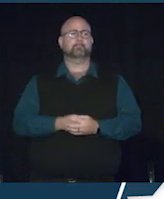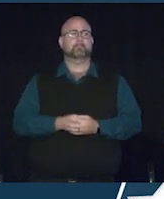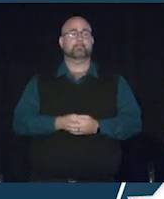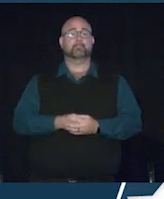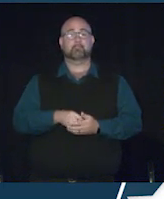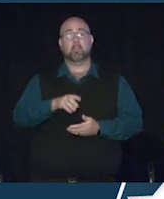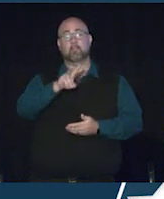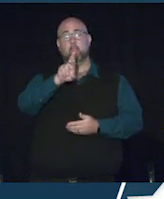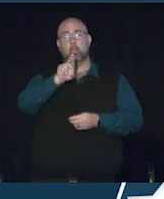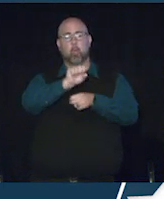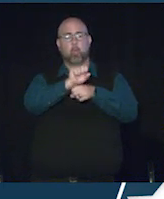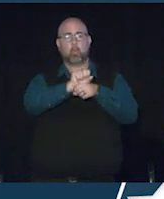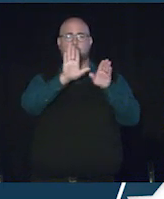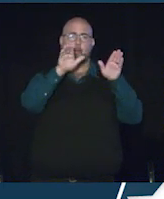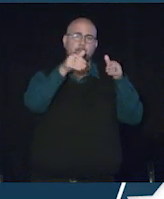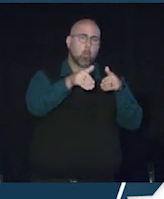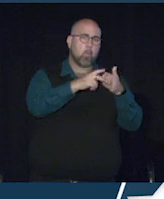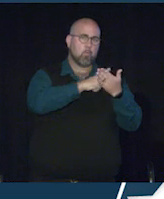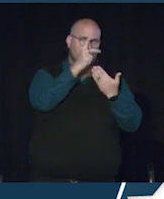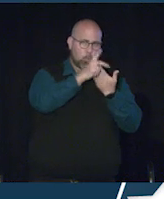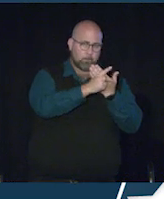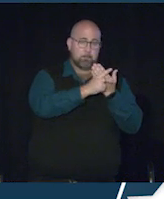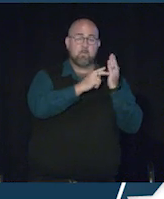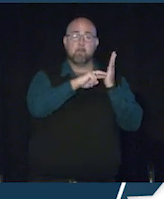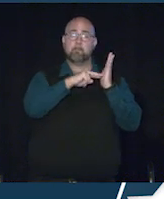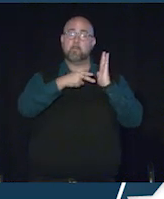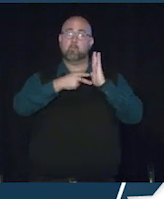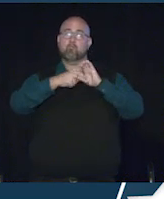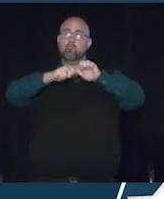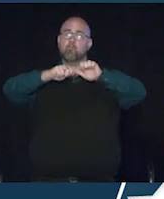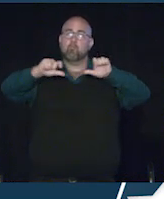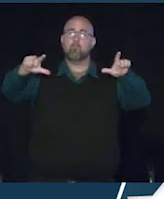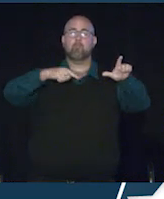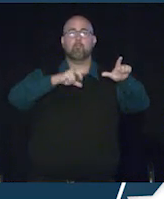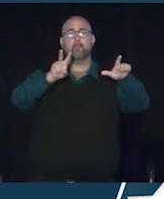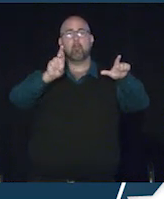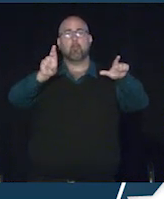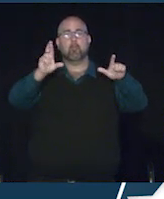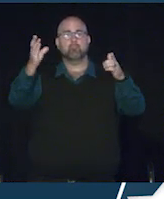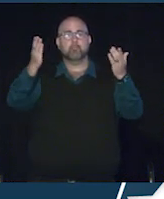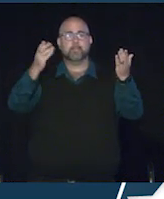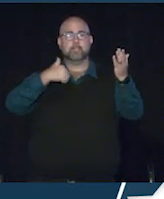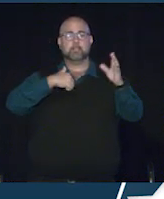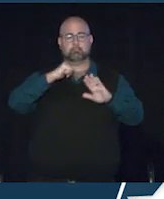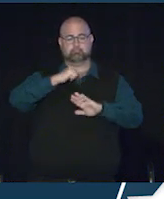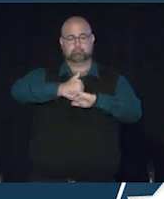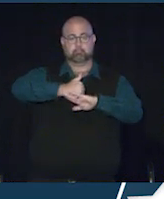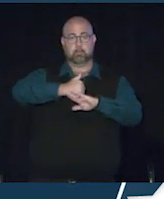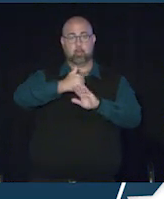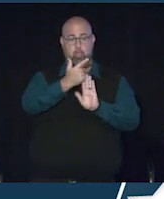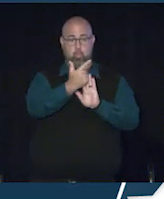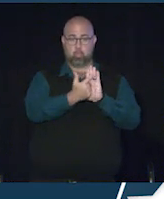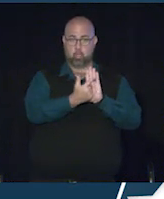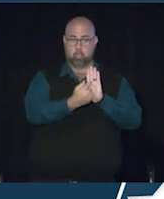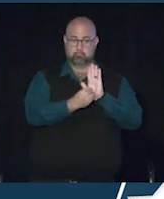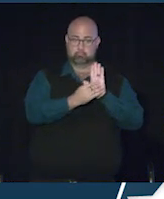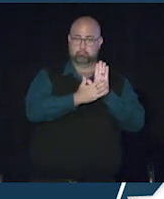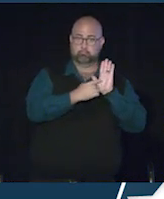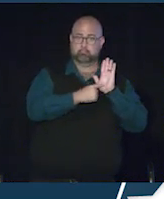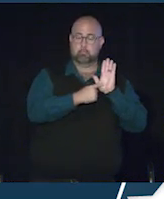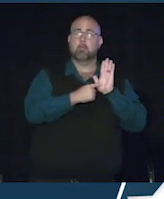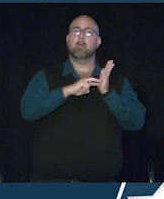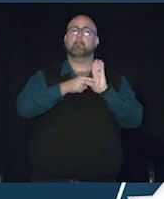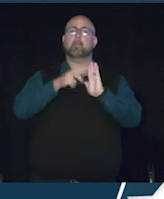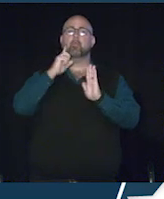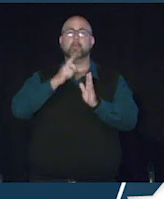VR is a work program, which means that all VR services are stated in law, are designed to prepare for,